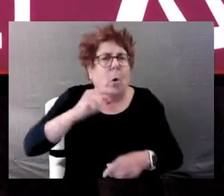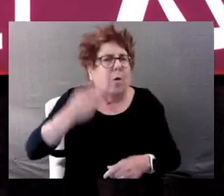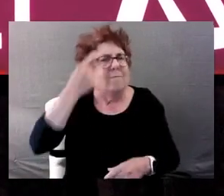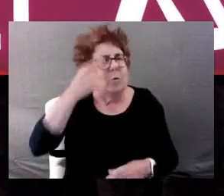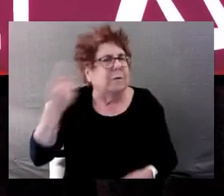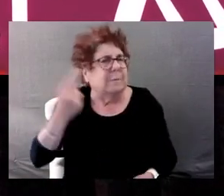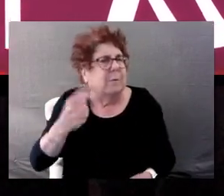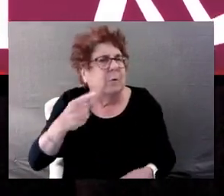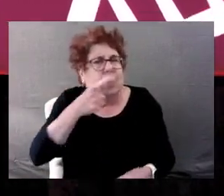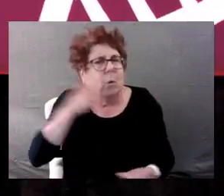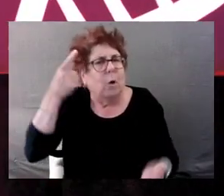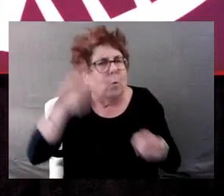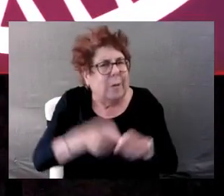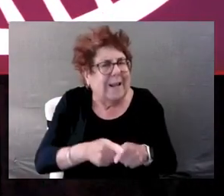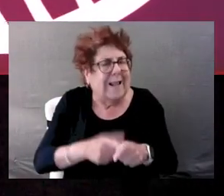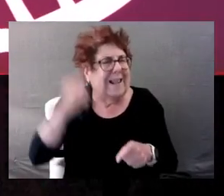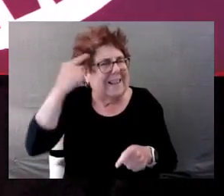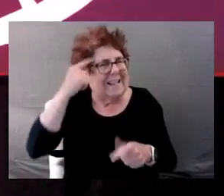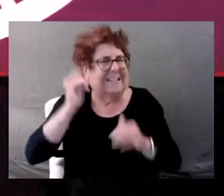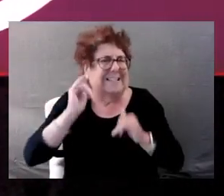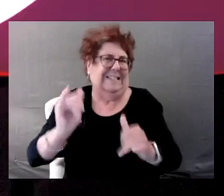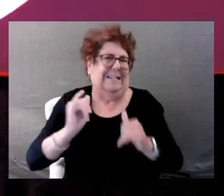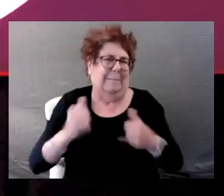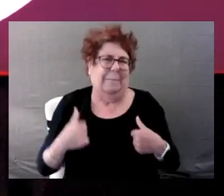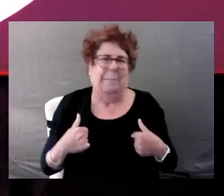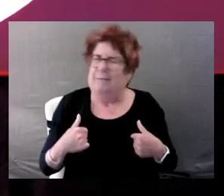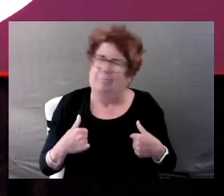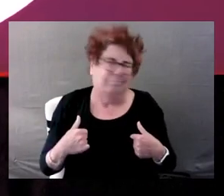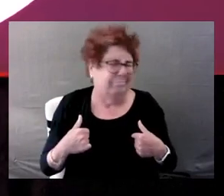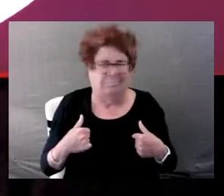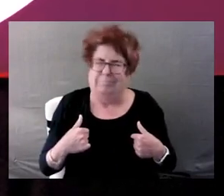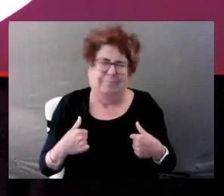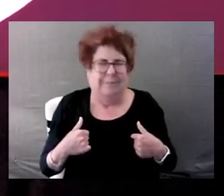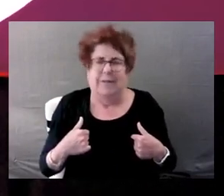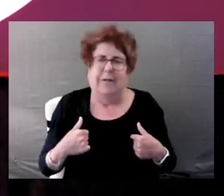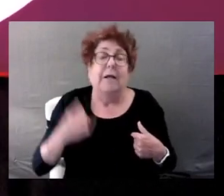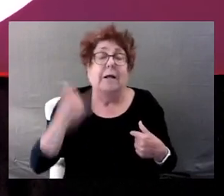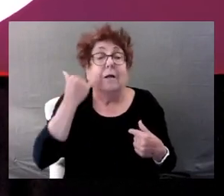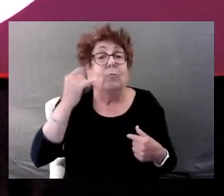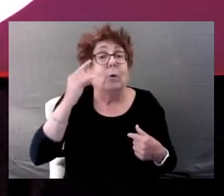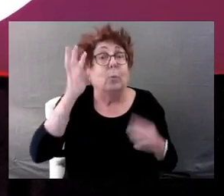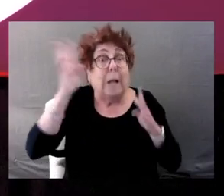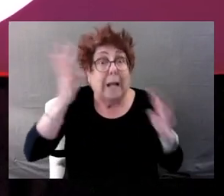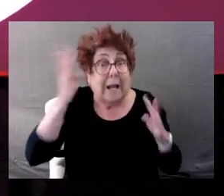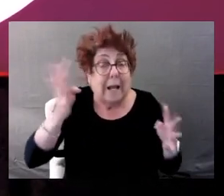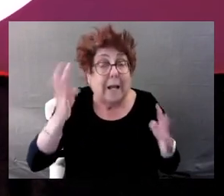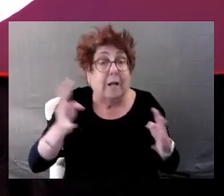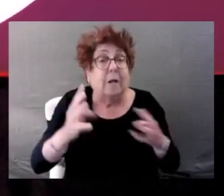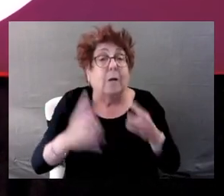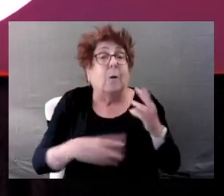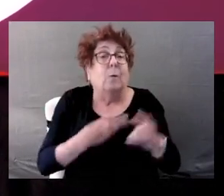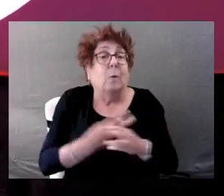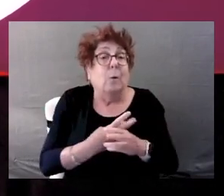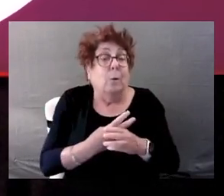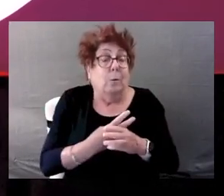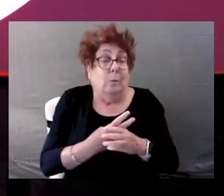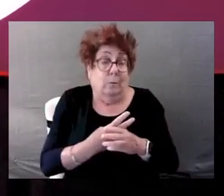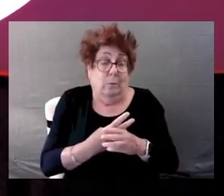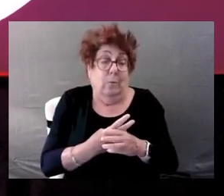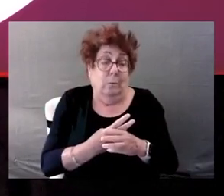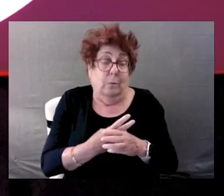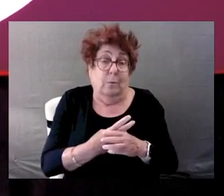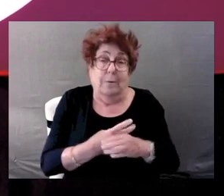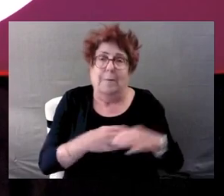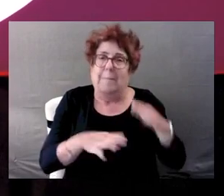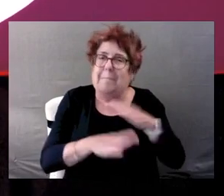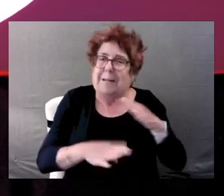think. What we have to do is if we created a world that we all at the basic valued